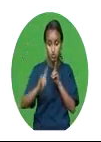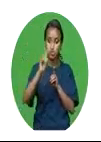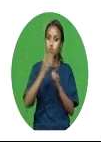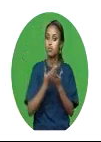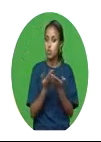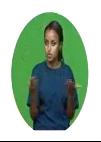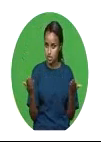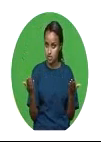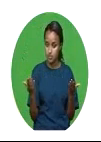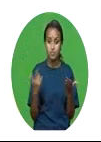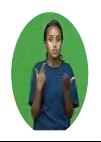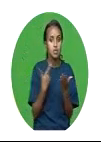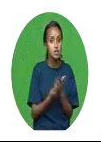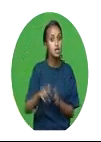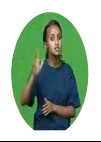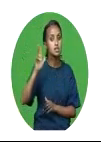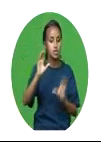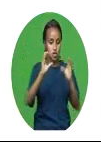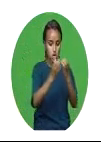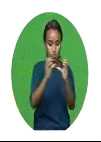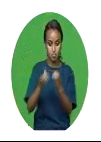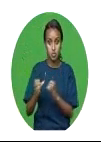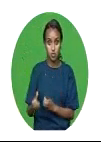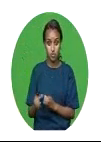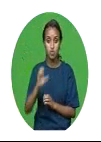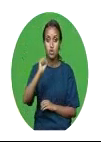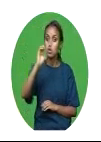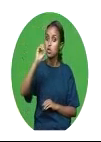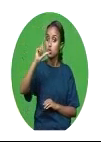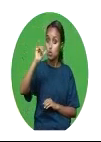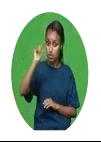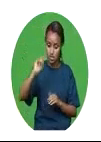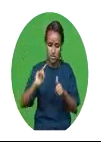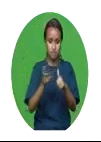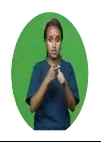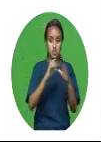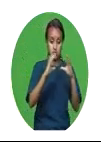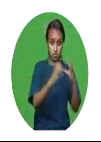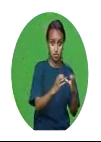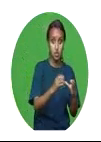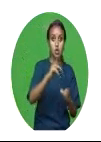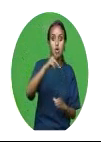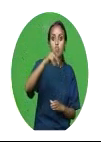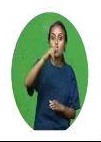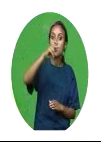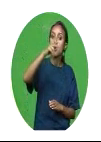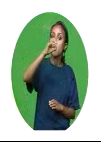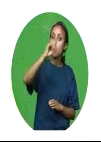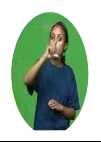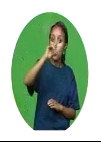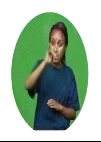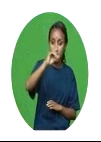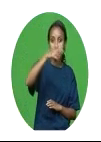object. There are three groups of solid. The first group is called polyhedra. The